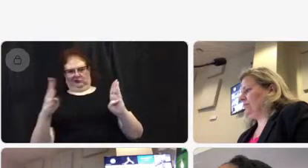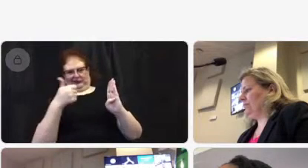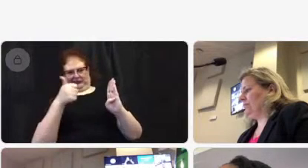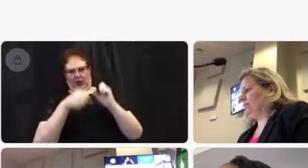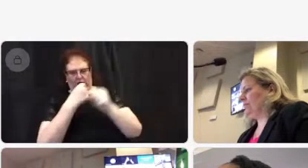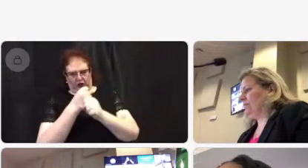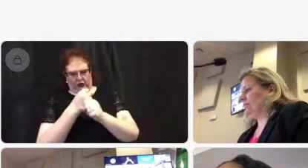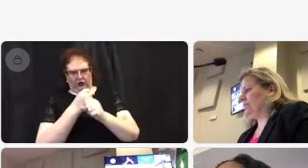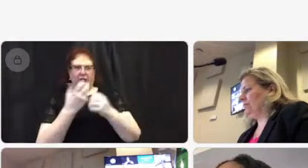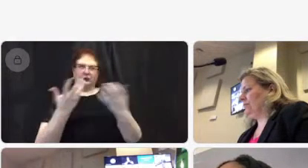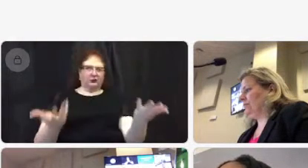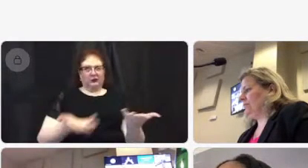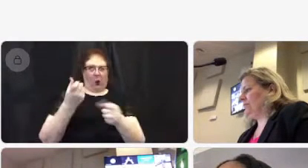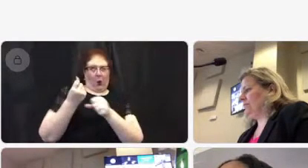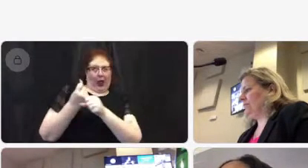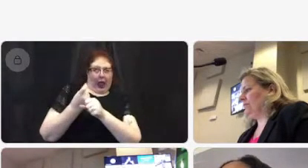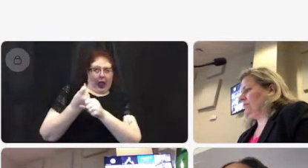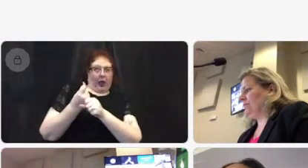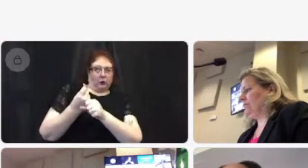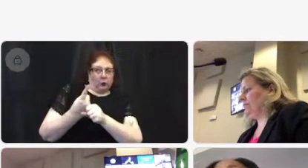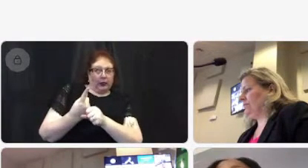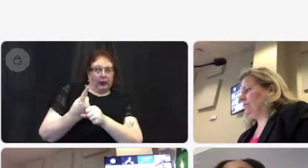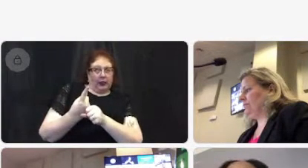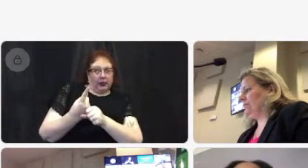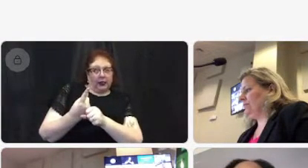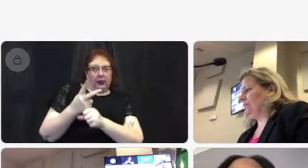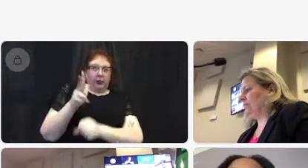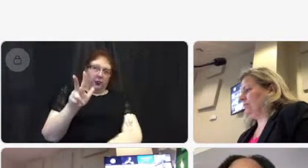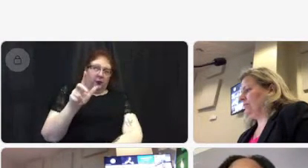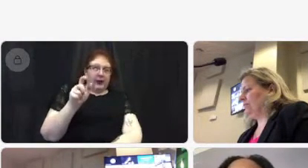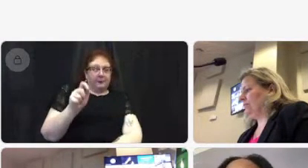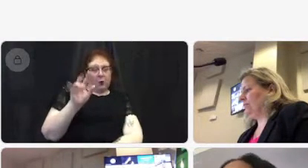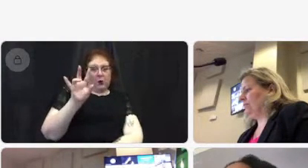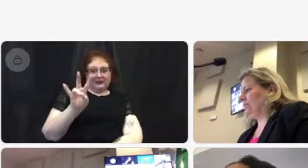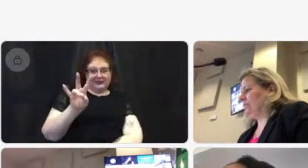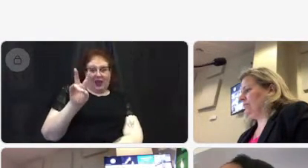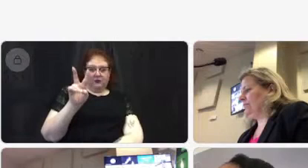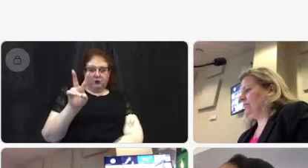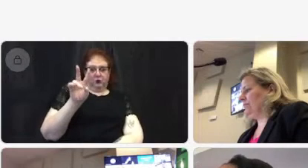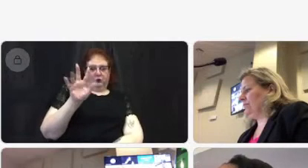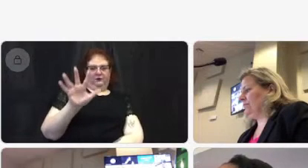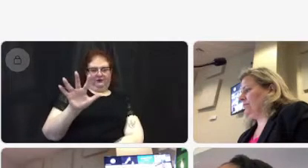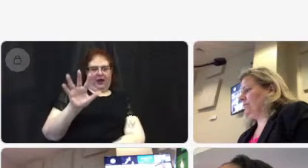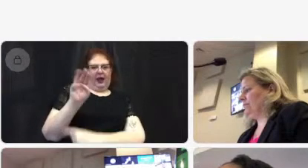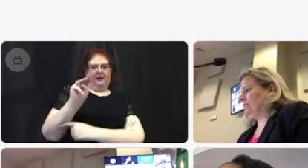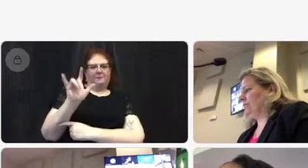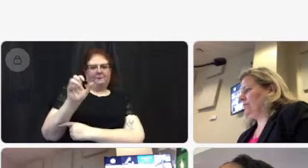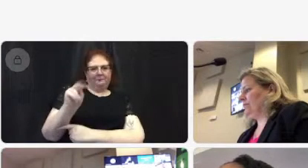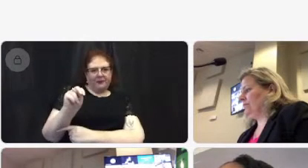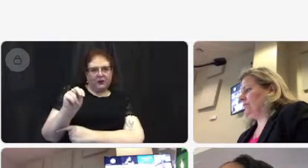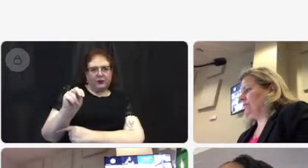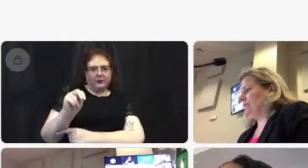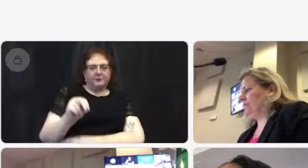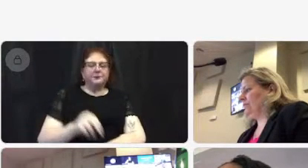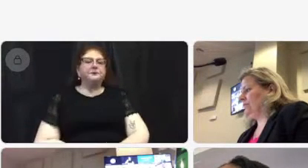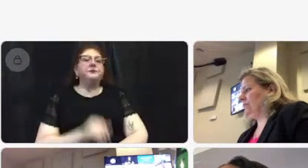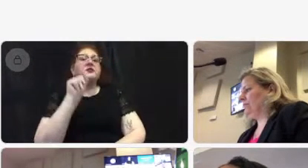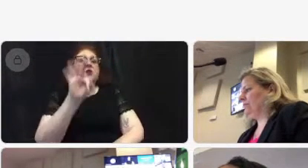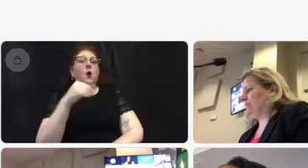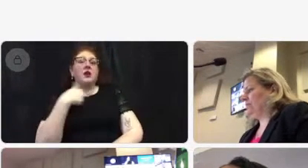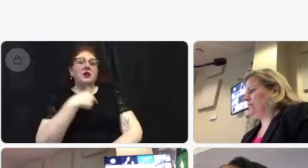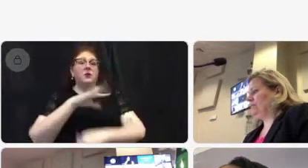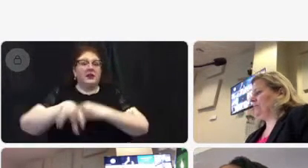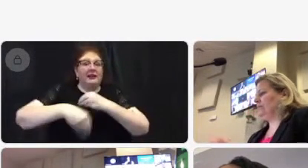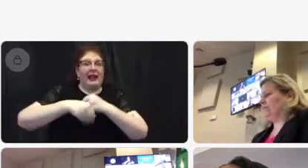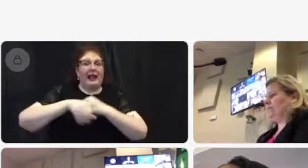so let's just do it annually. Right now, annually is 3.725. So the question is, if we got another $10 million in